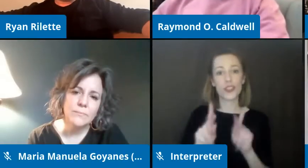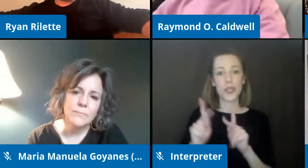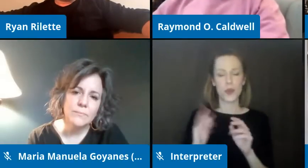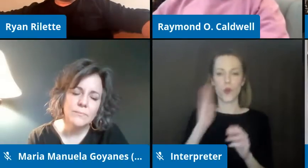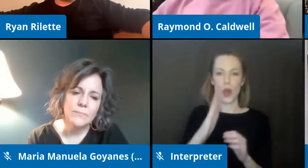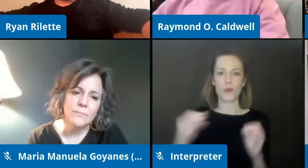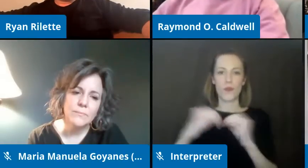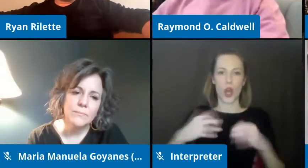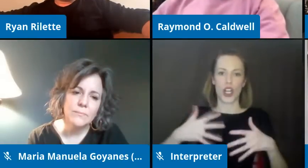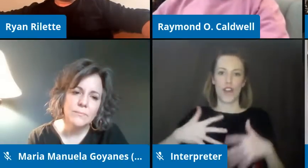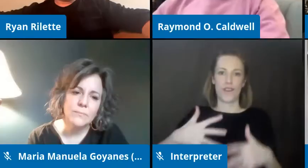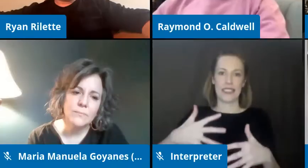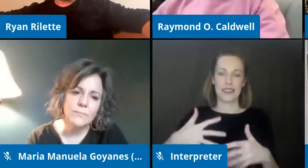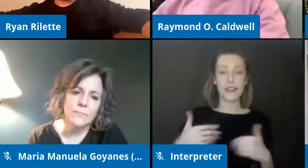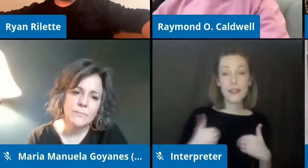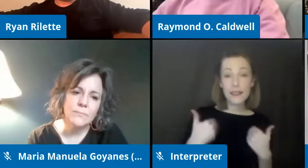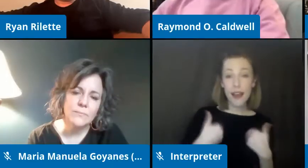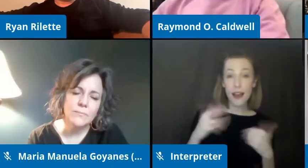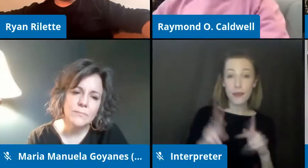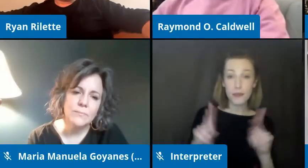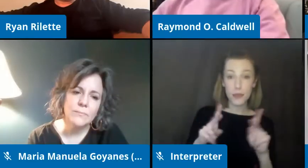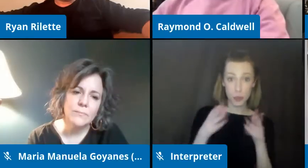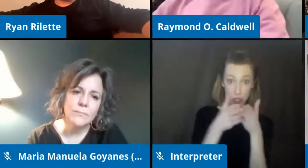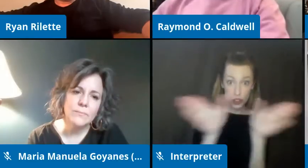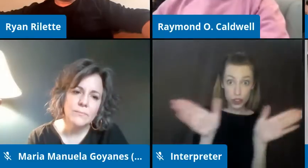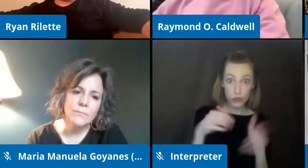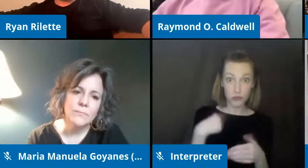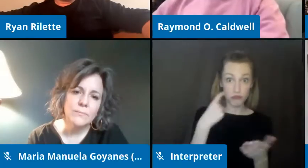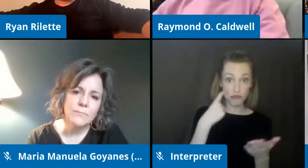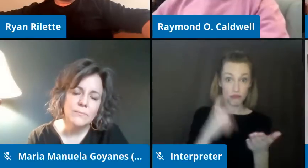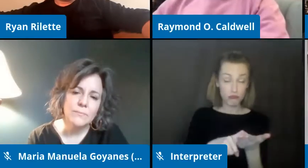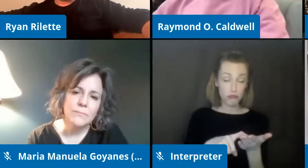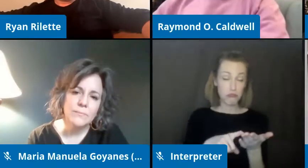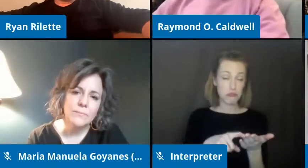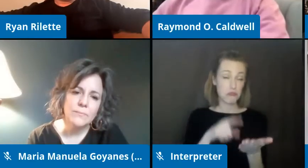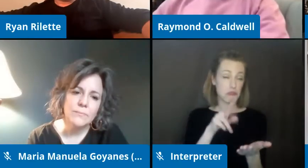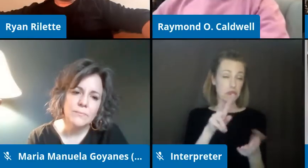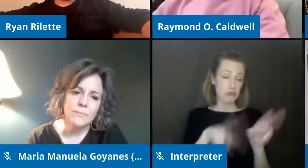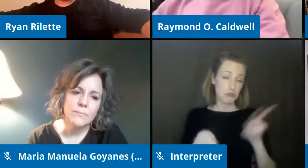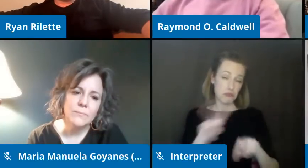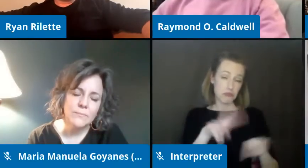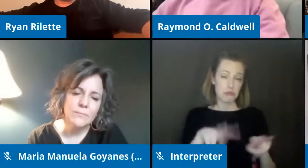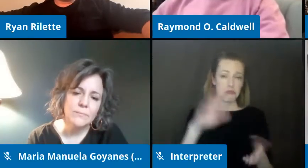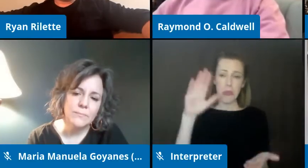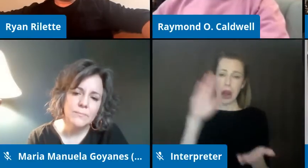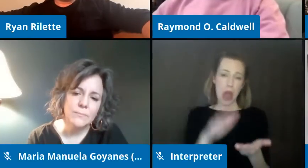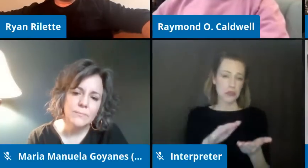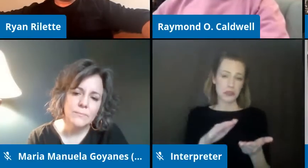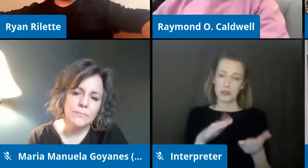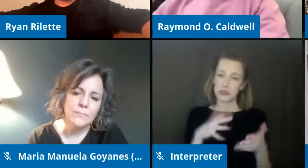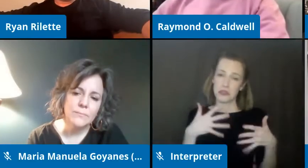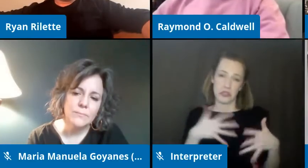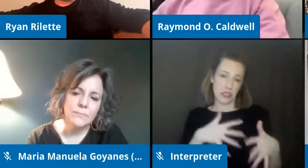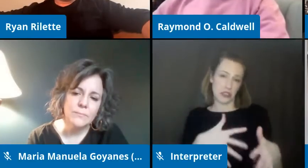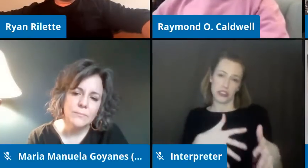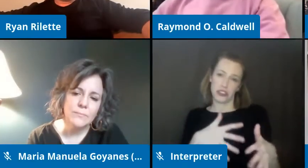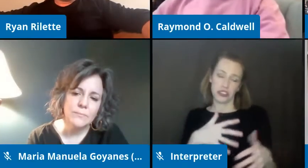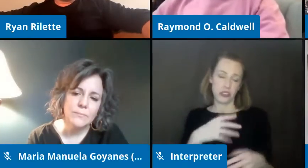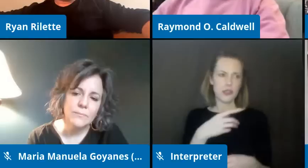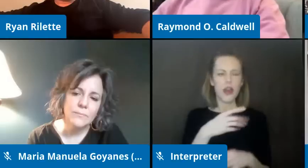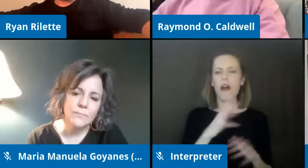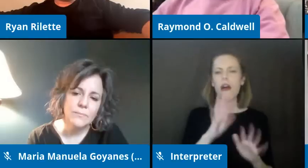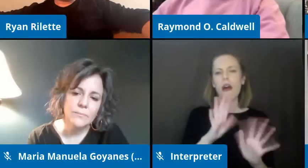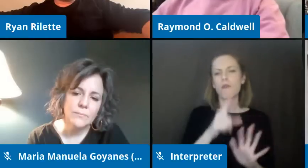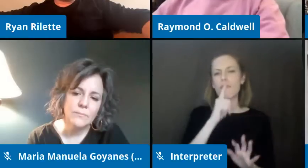noticing in general, are less anxious they are not that they don't think this is a